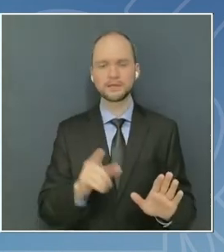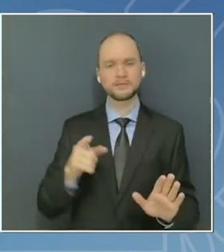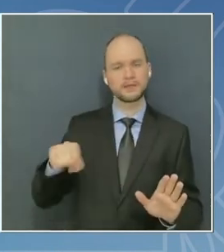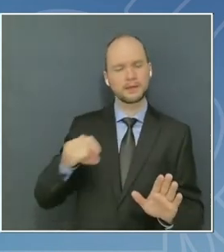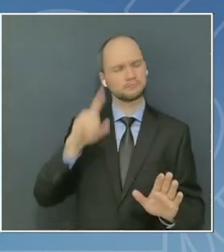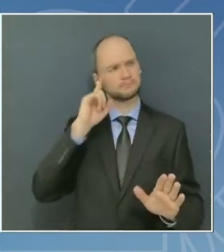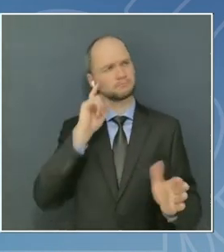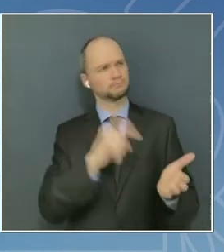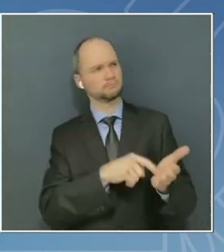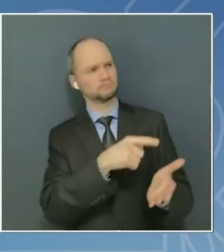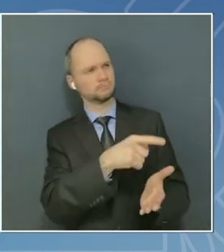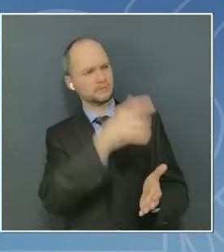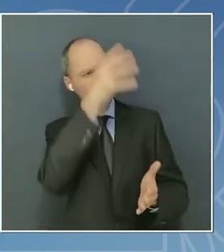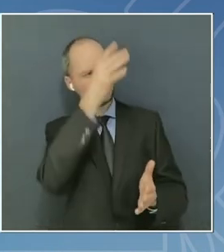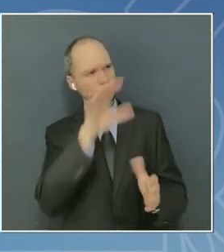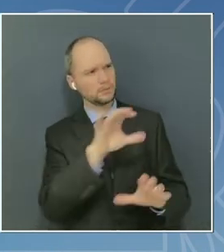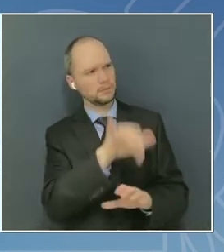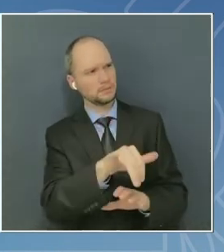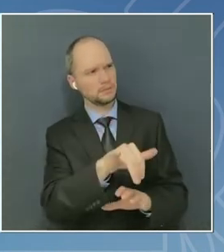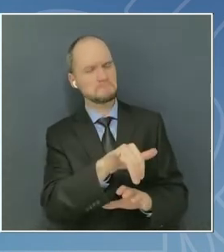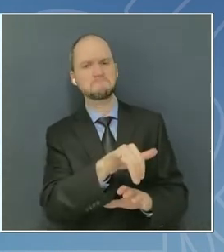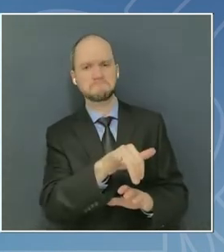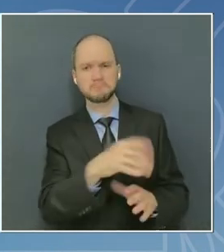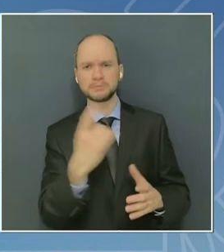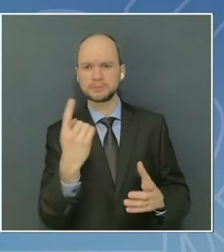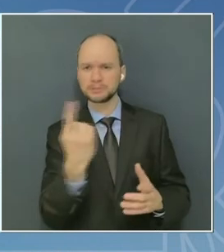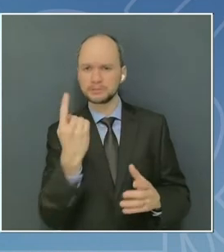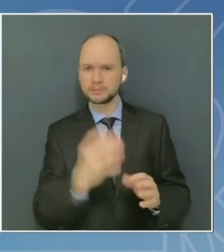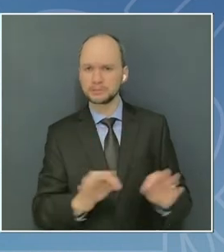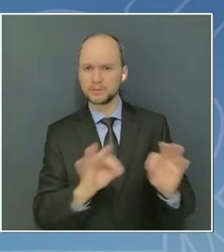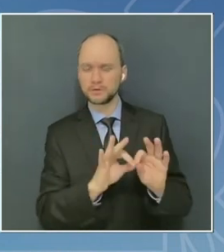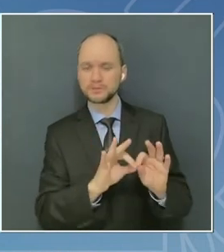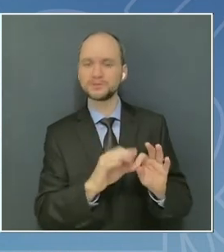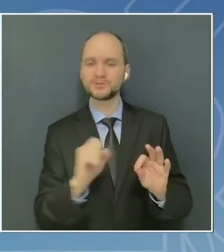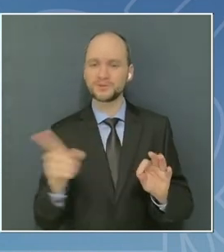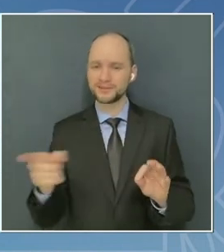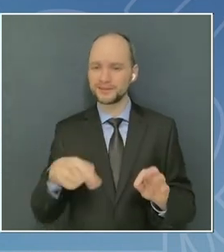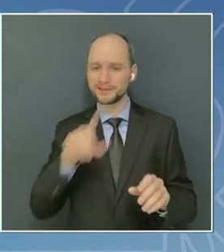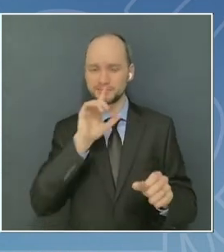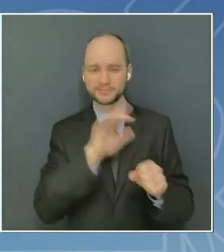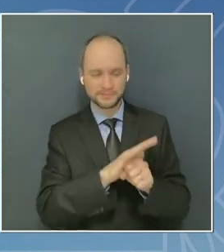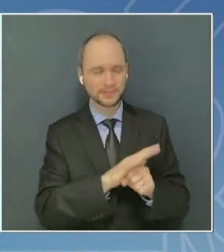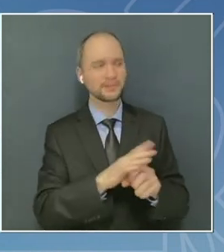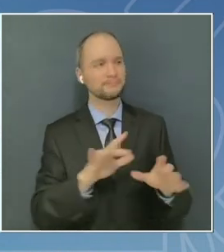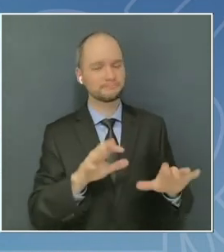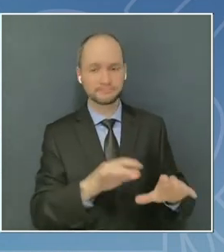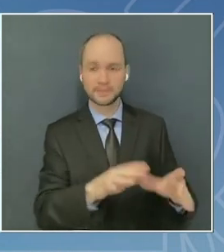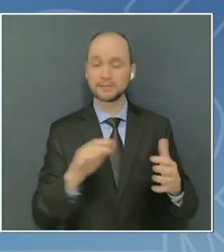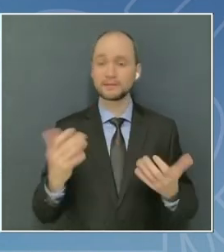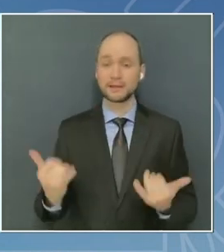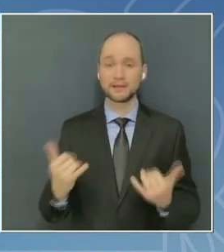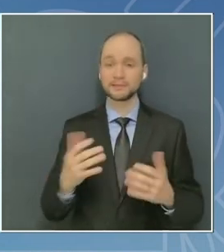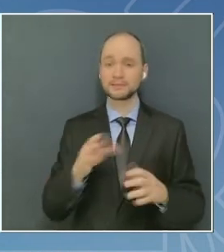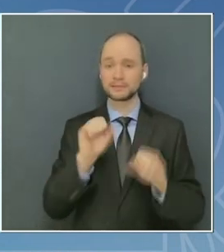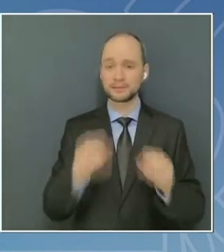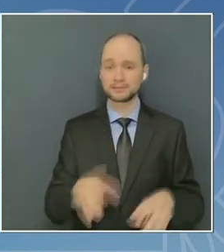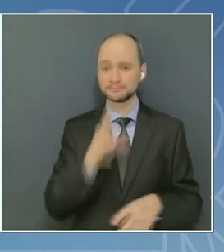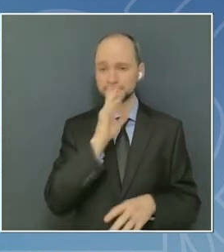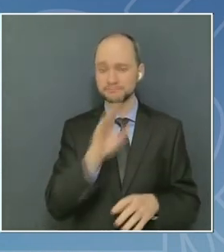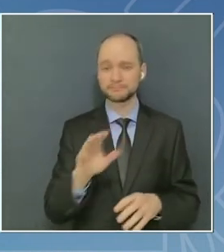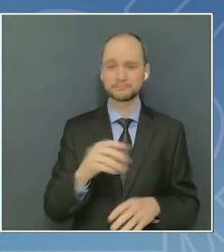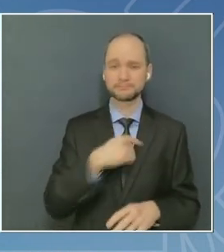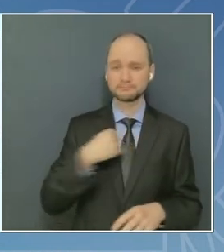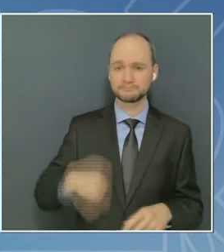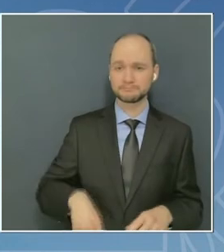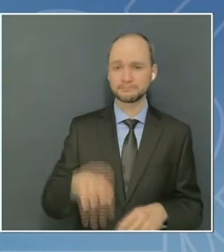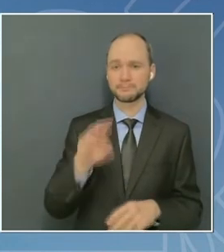committed, and I'm very glad today that they can speak Mandarin, you know, at the same time, because my family